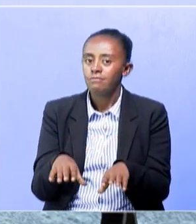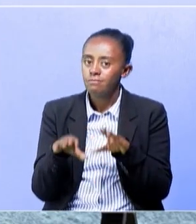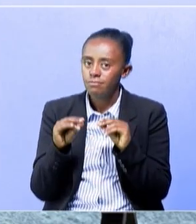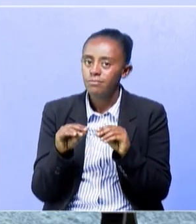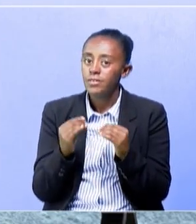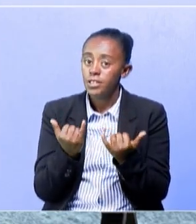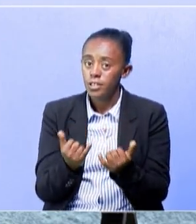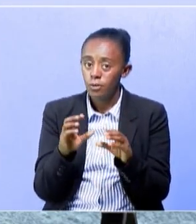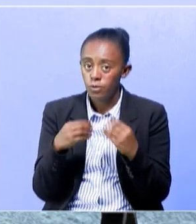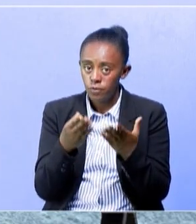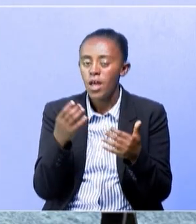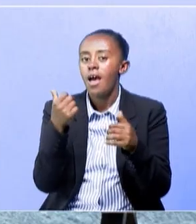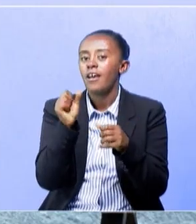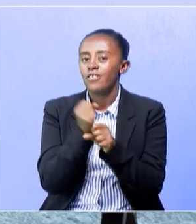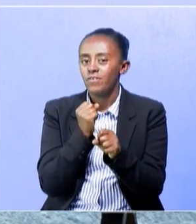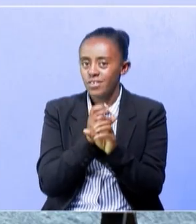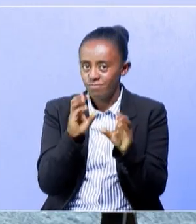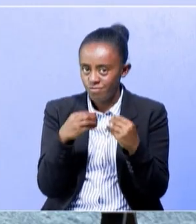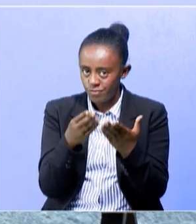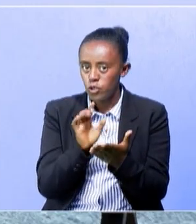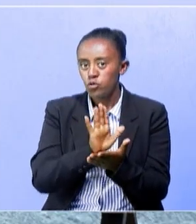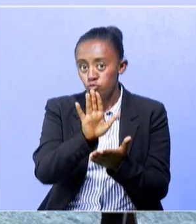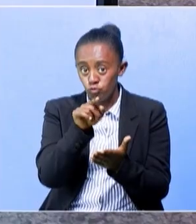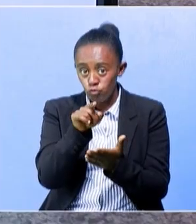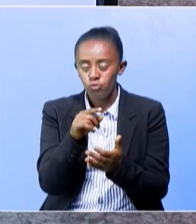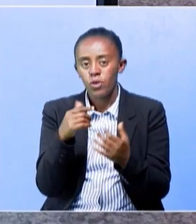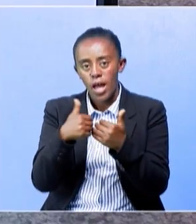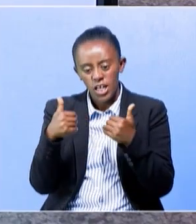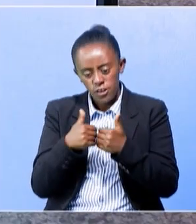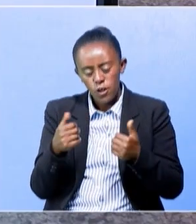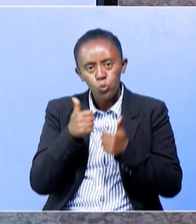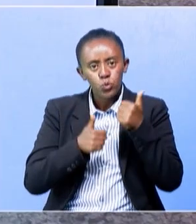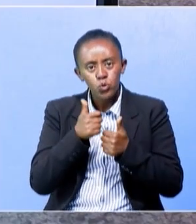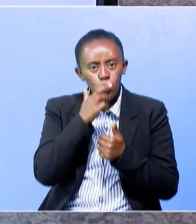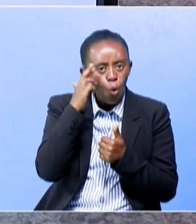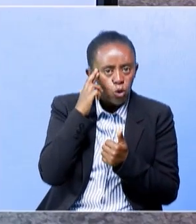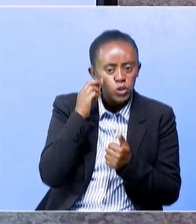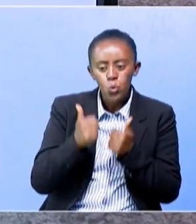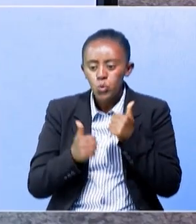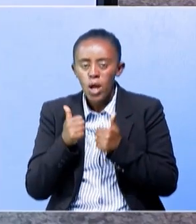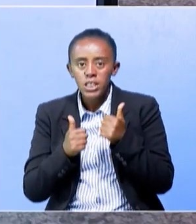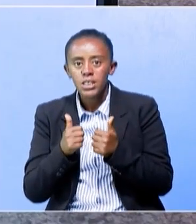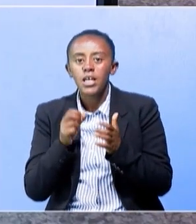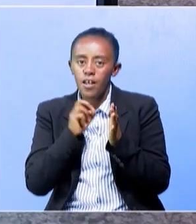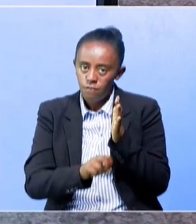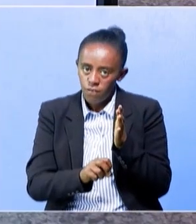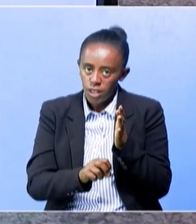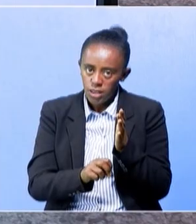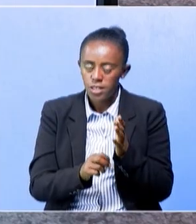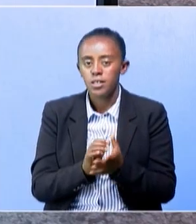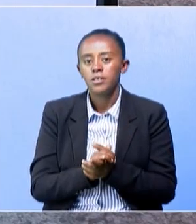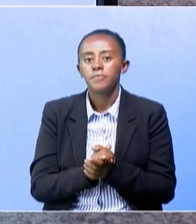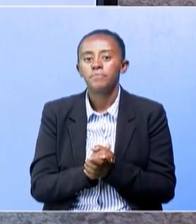I'm going to give you an activity. Then you are going to identify which one is cause and which one is